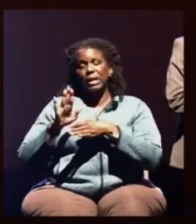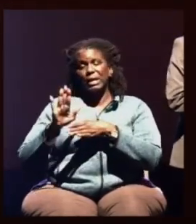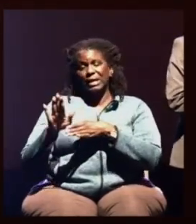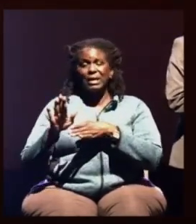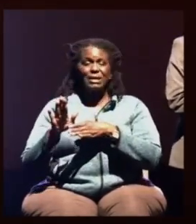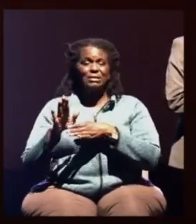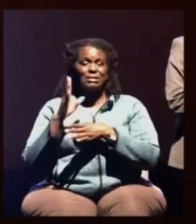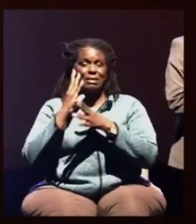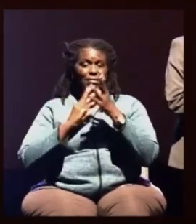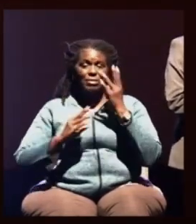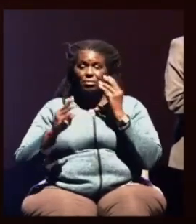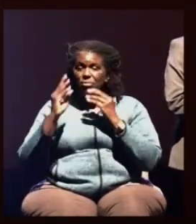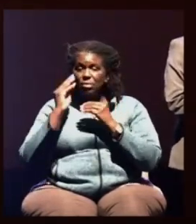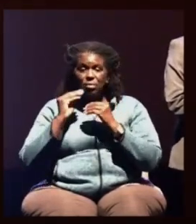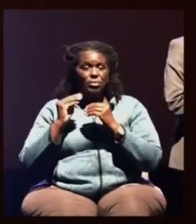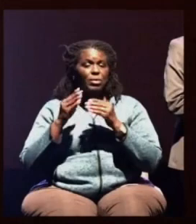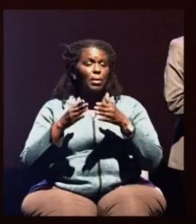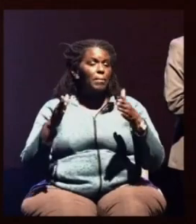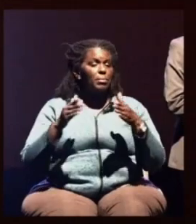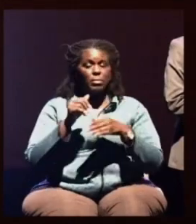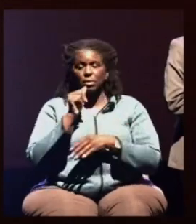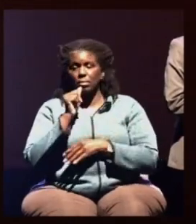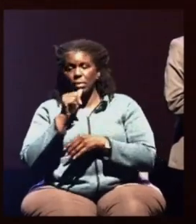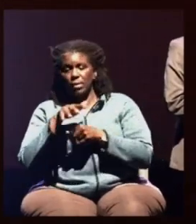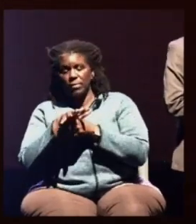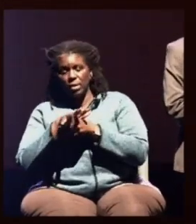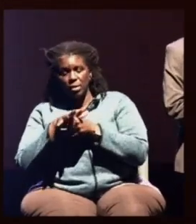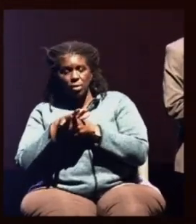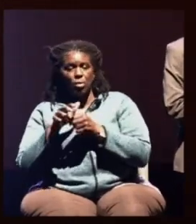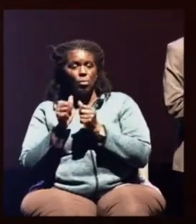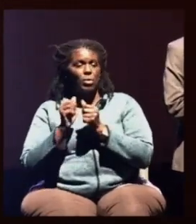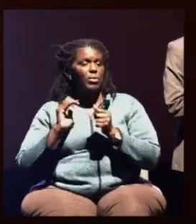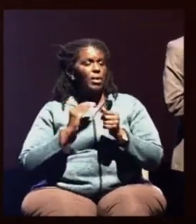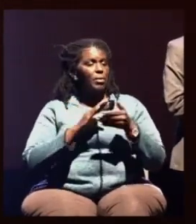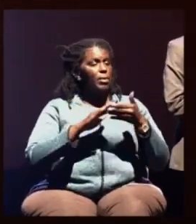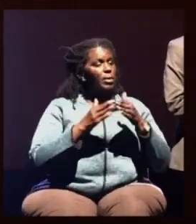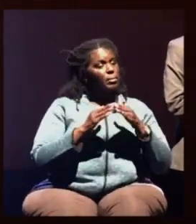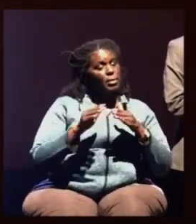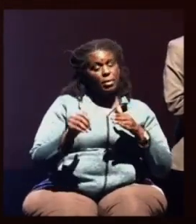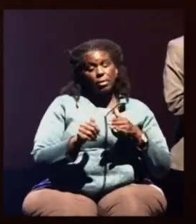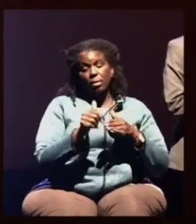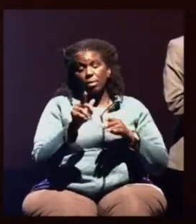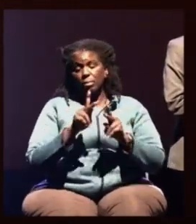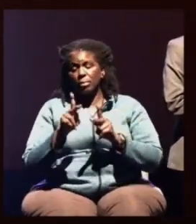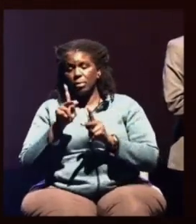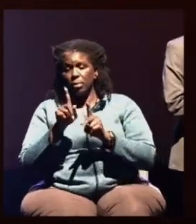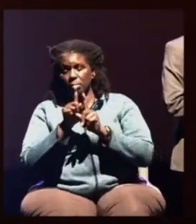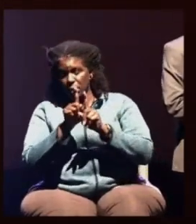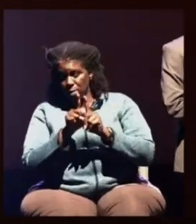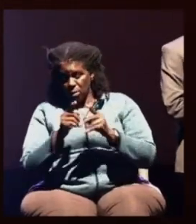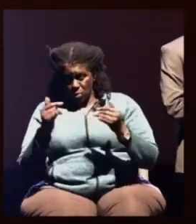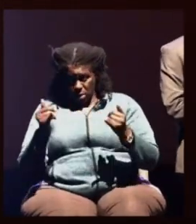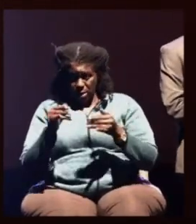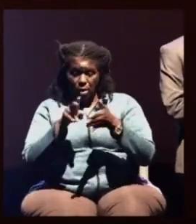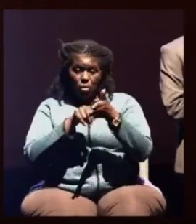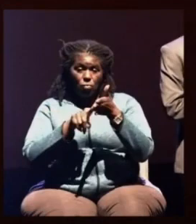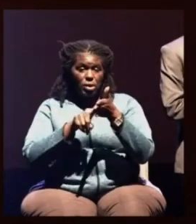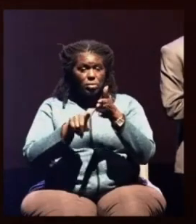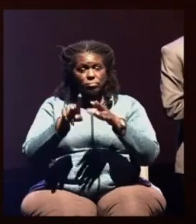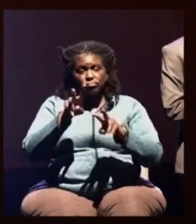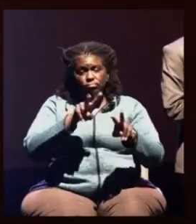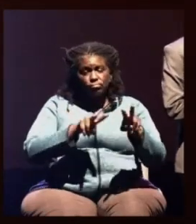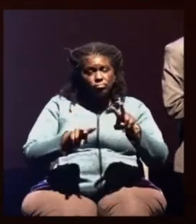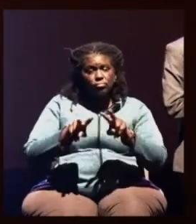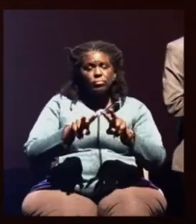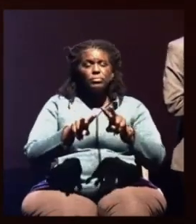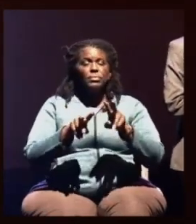multi-industry experience in public and private sectors with our community and those that he mentors. His current research explores the intersection